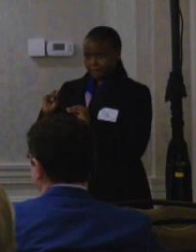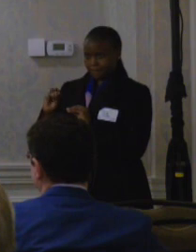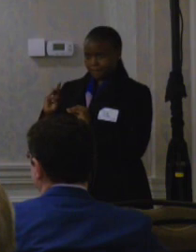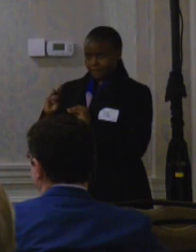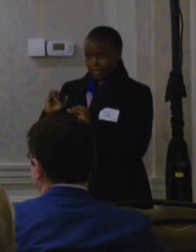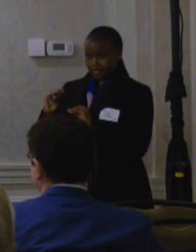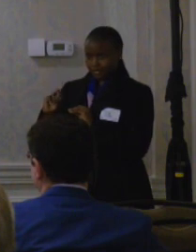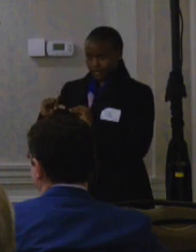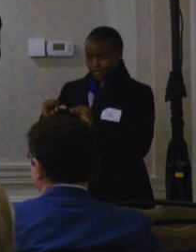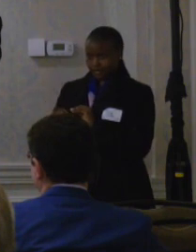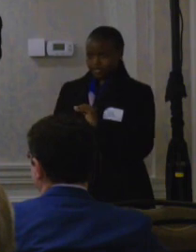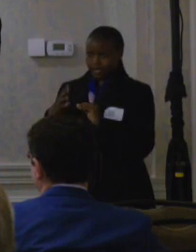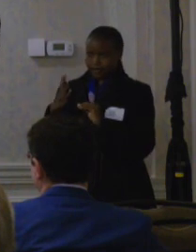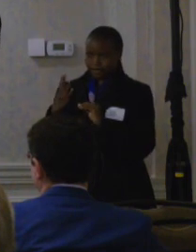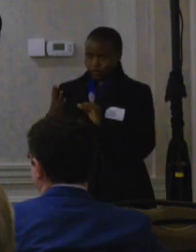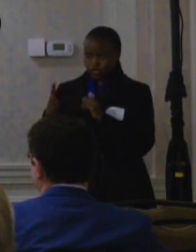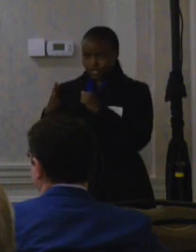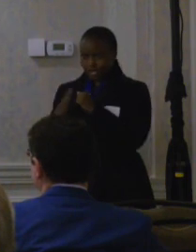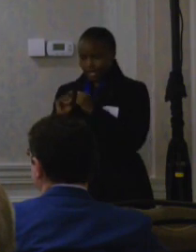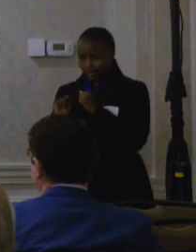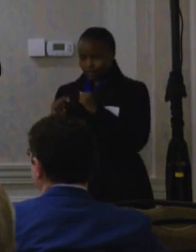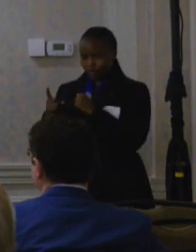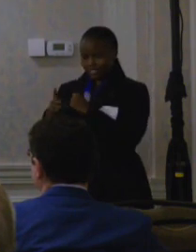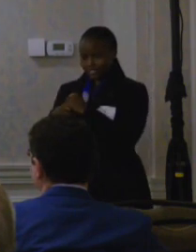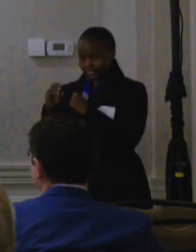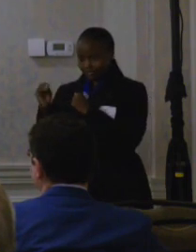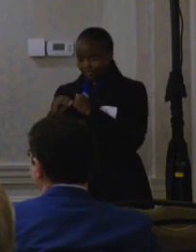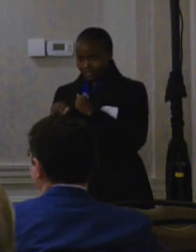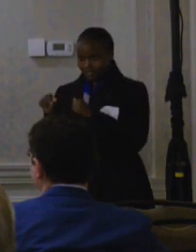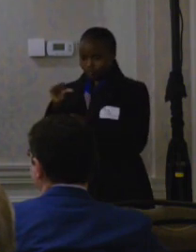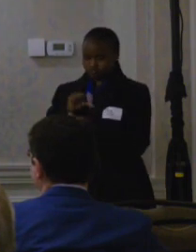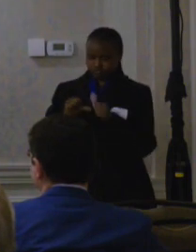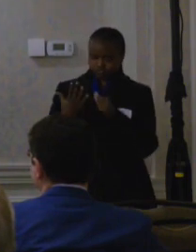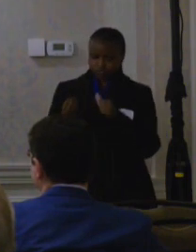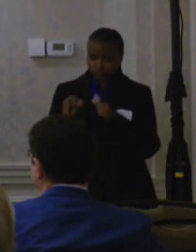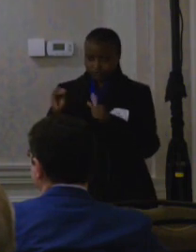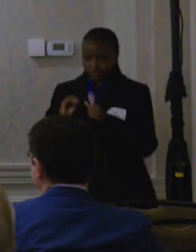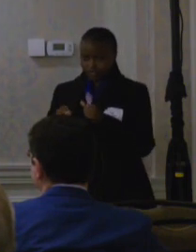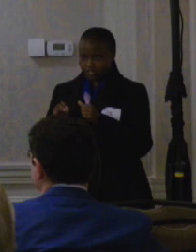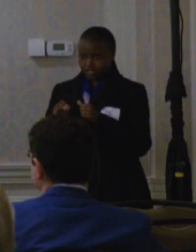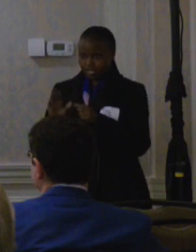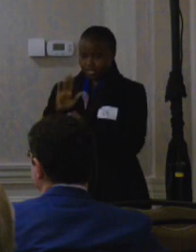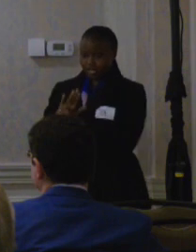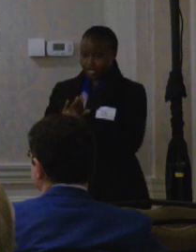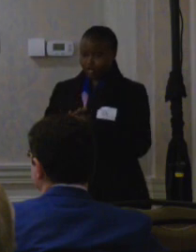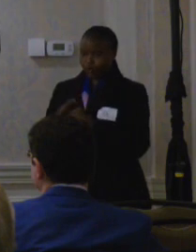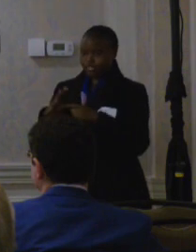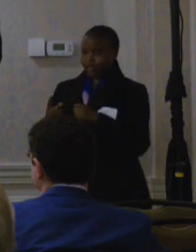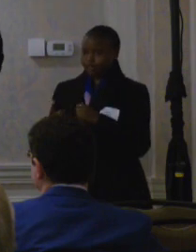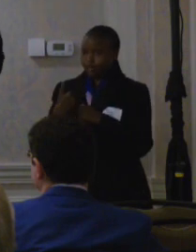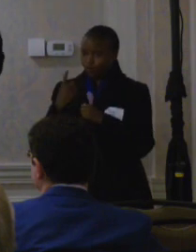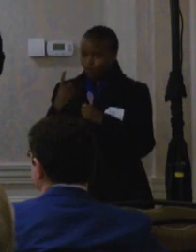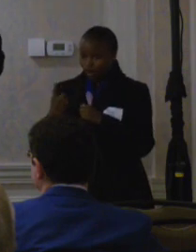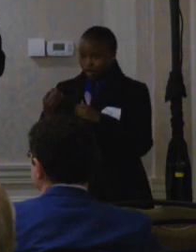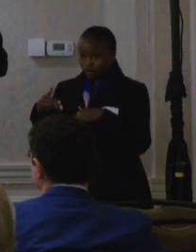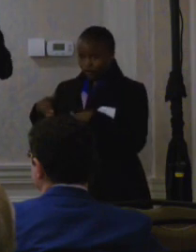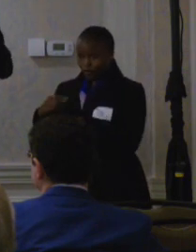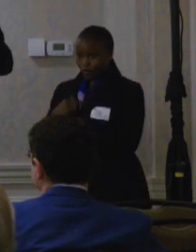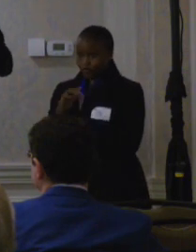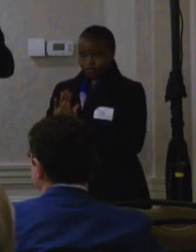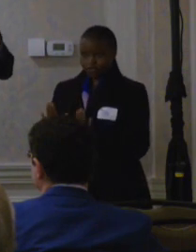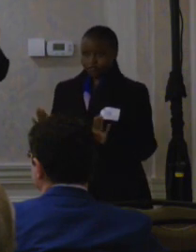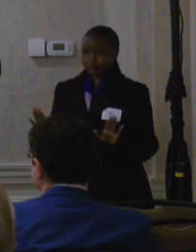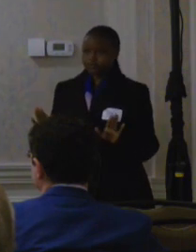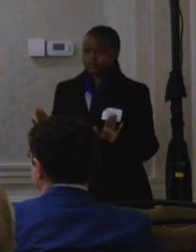like 49.6%, so it rounds to 50. And the vast majority of those have exactly one follow-up visit, right?